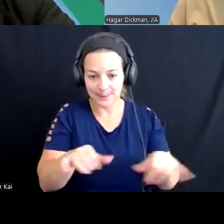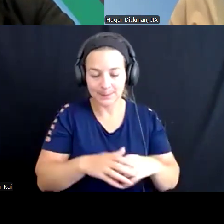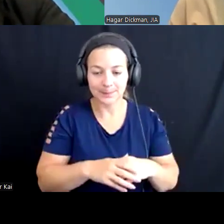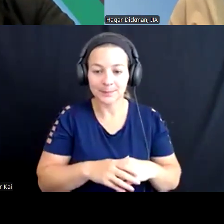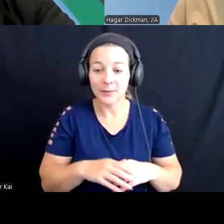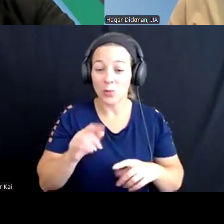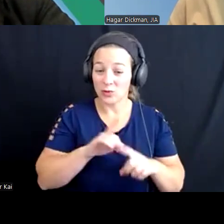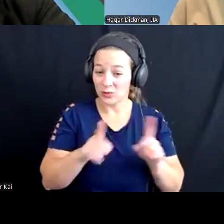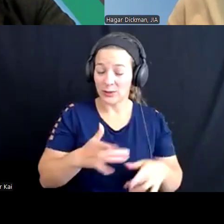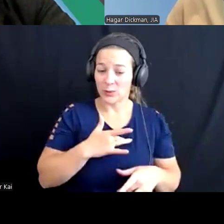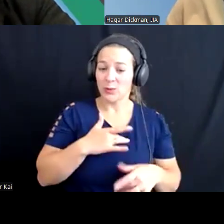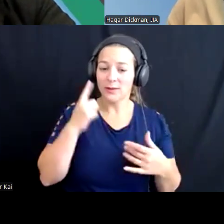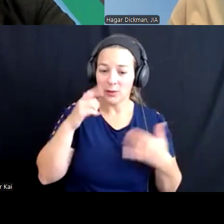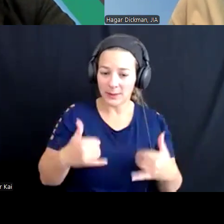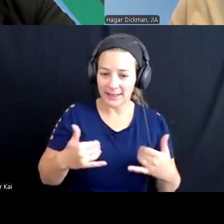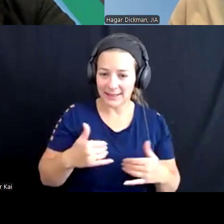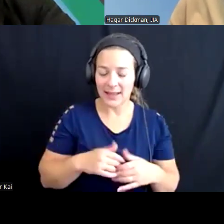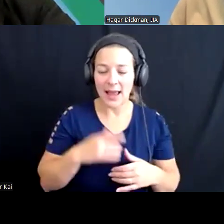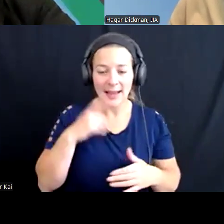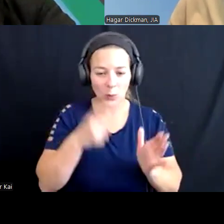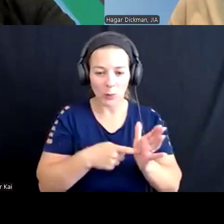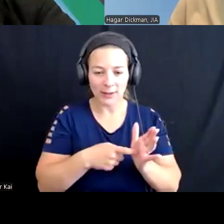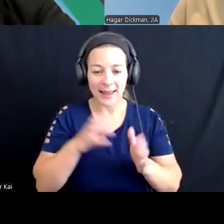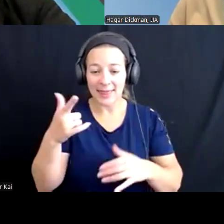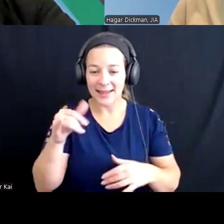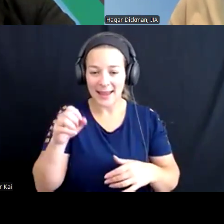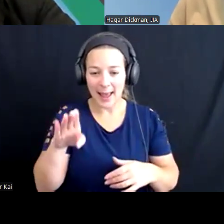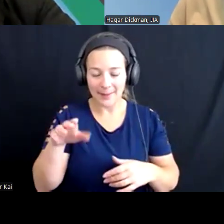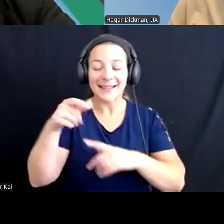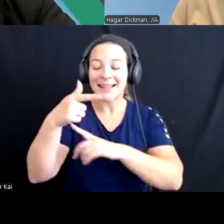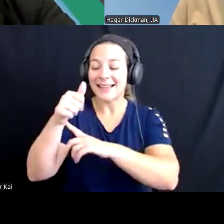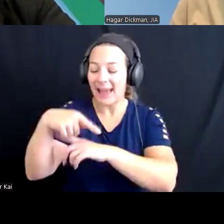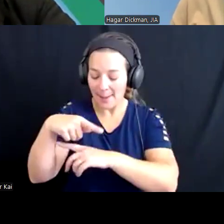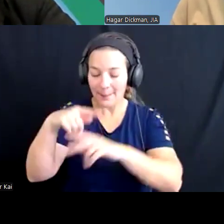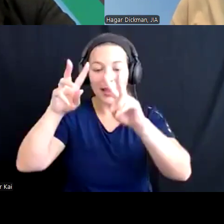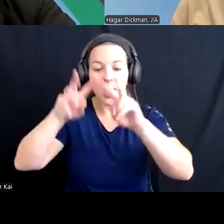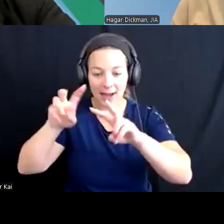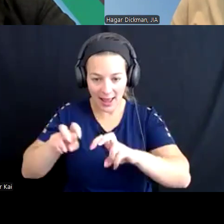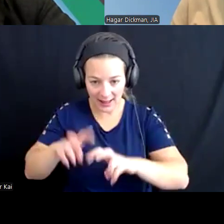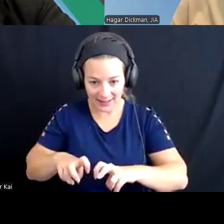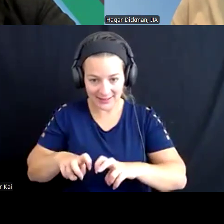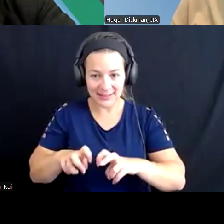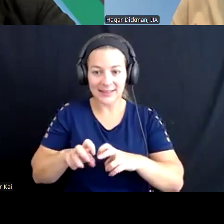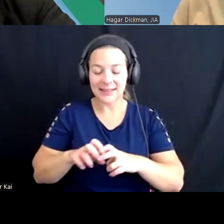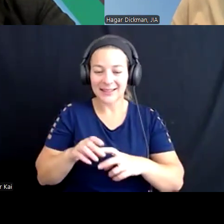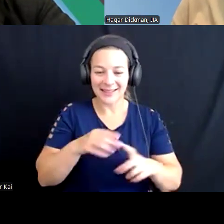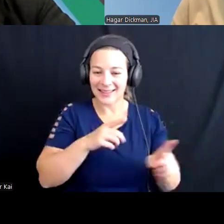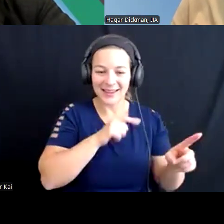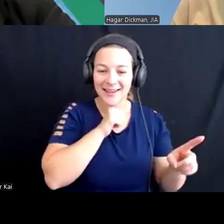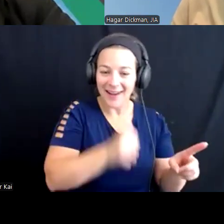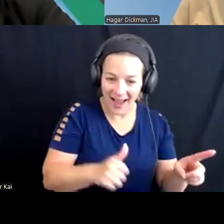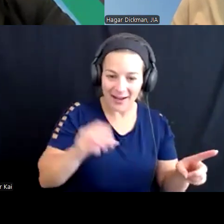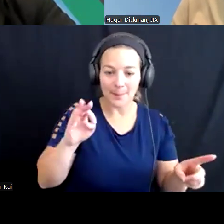me is really the fact that the gap analysis is showing that the non-Medi-Cal system is exhibiting so